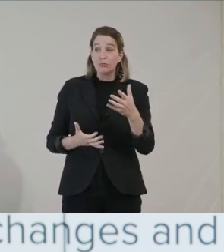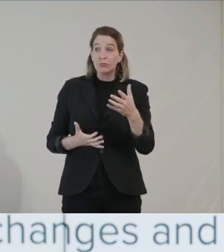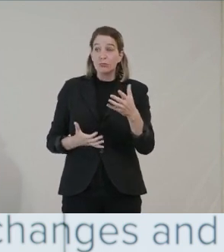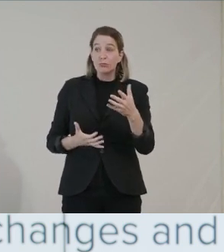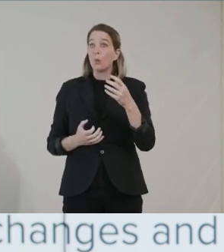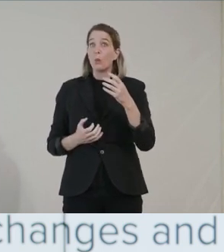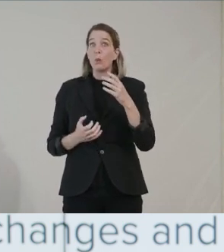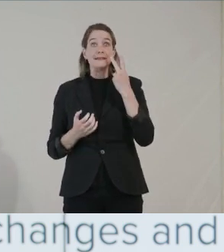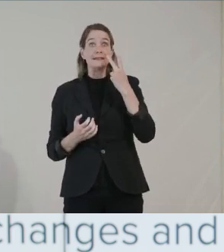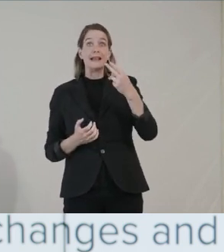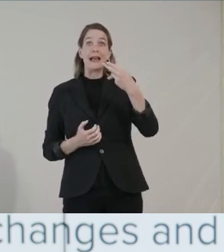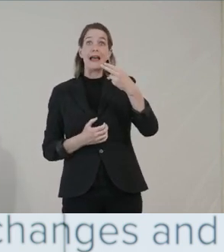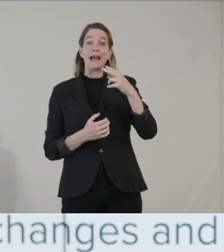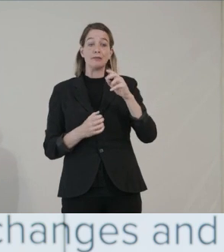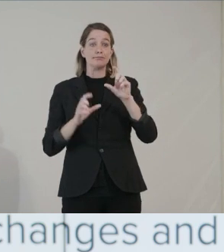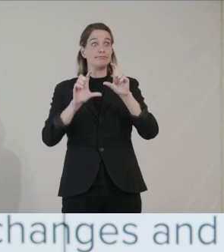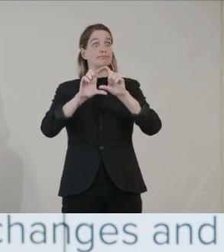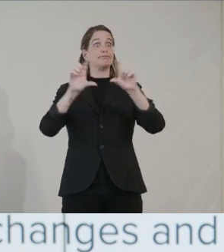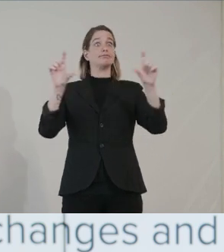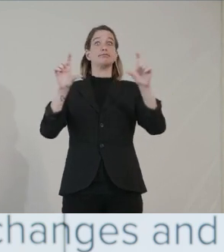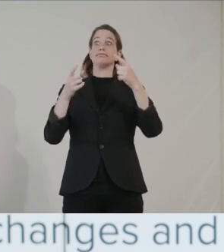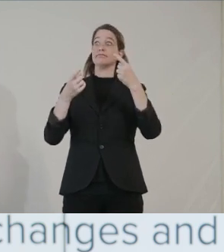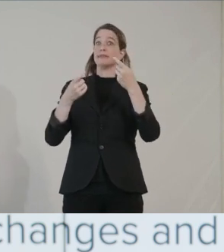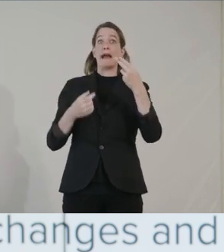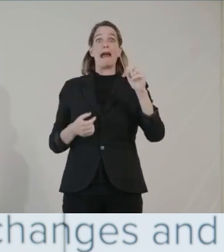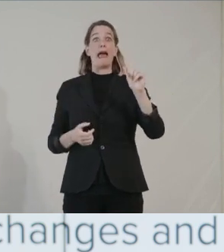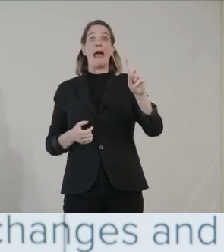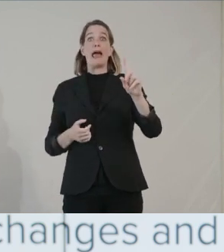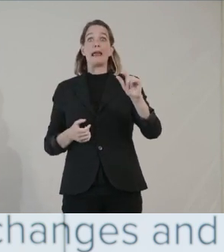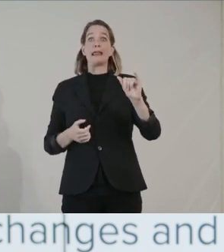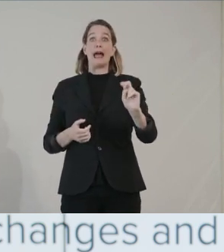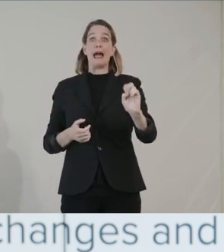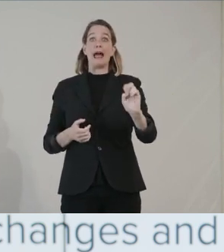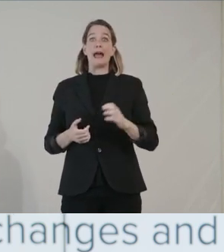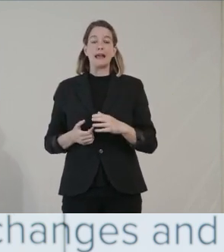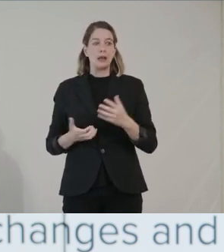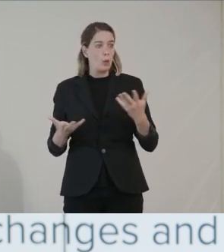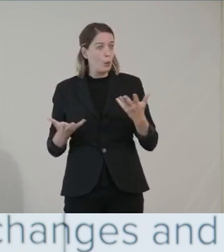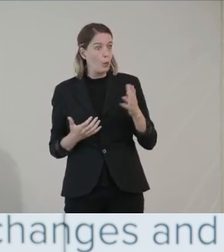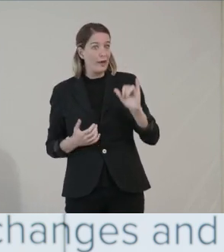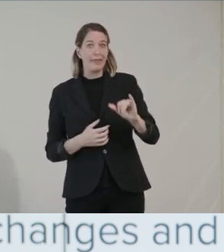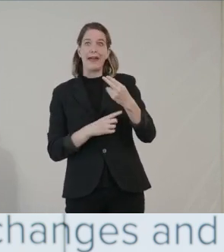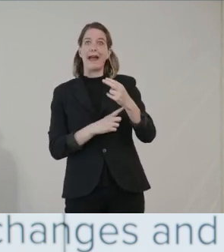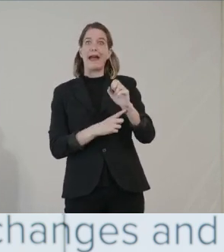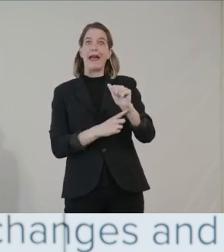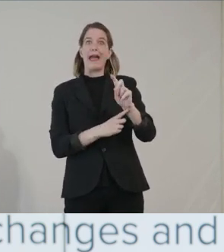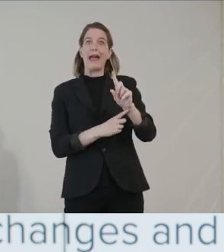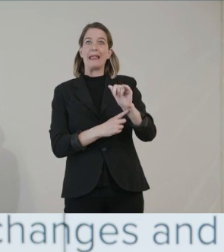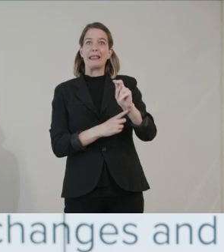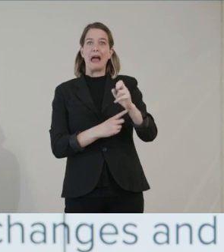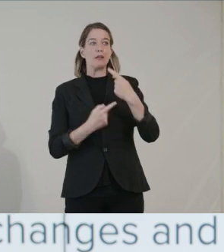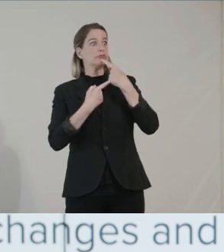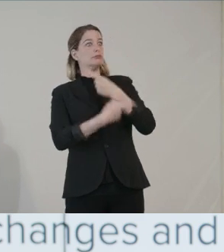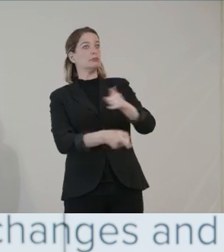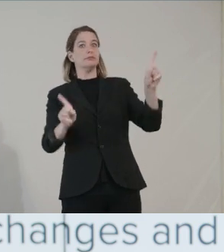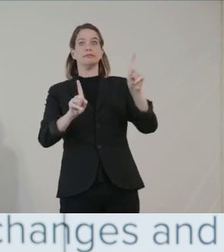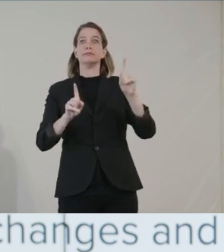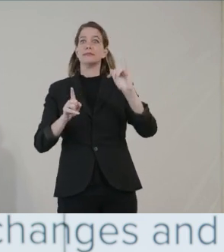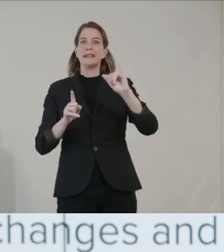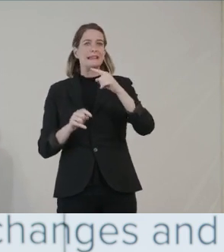elective surgeries have resumed in Arizona effective May 1st.